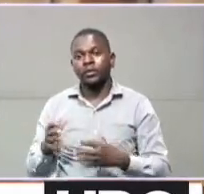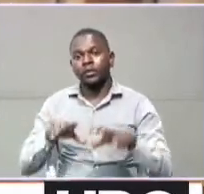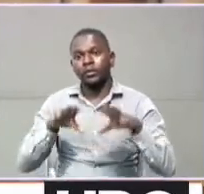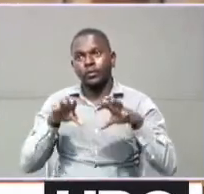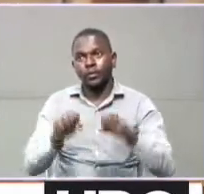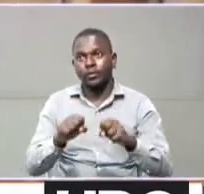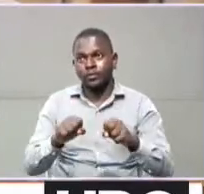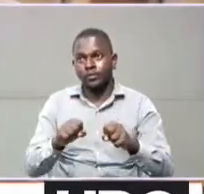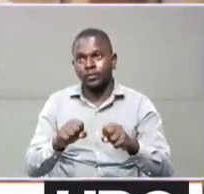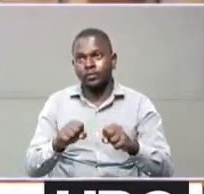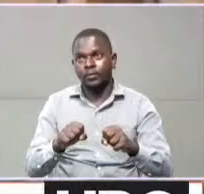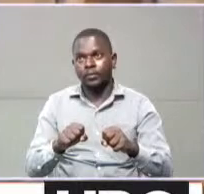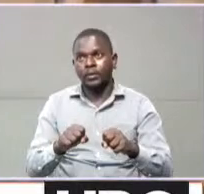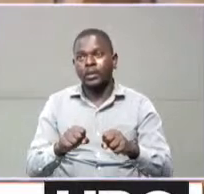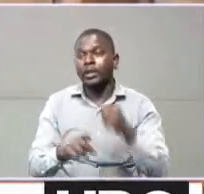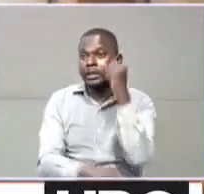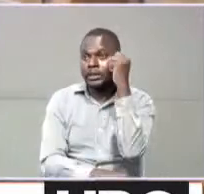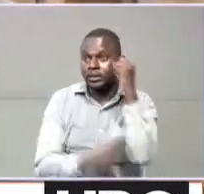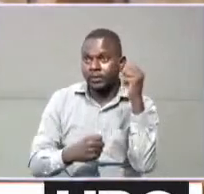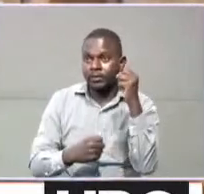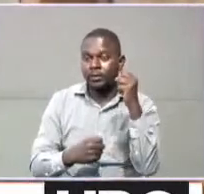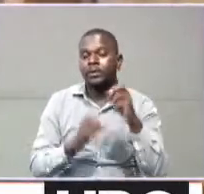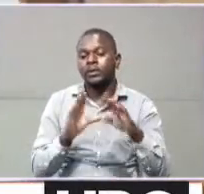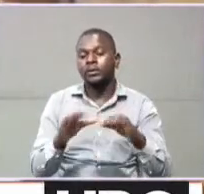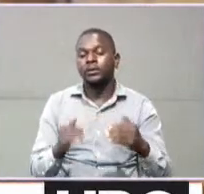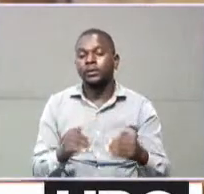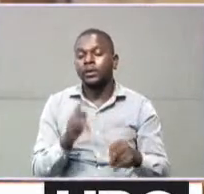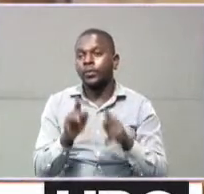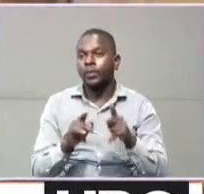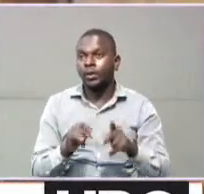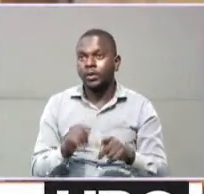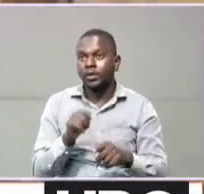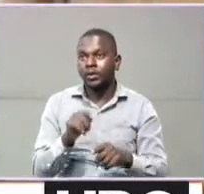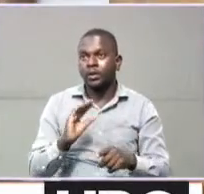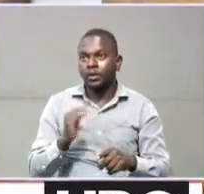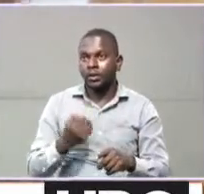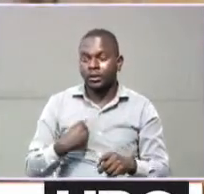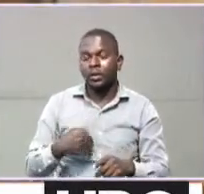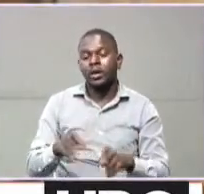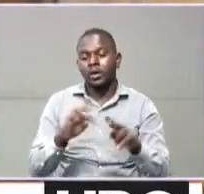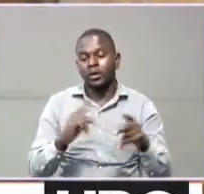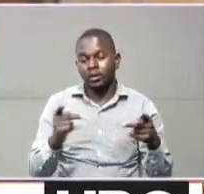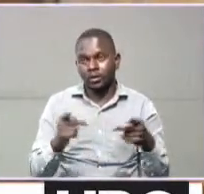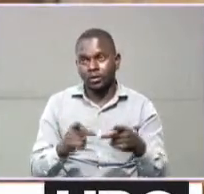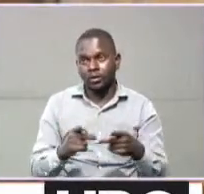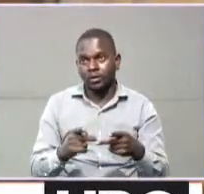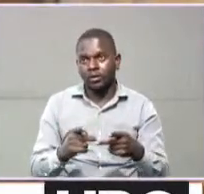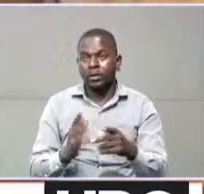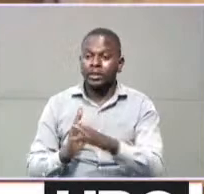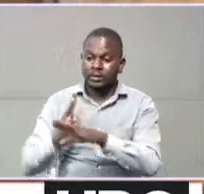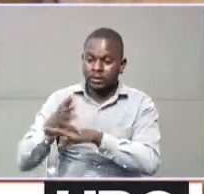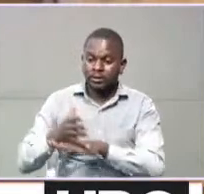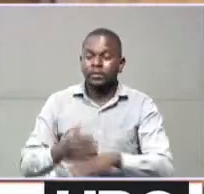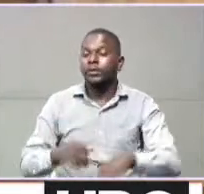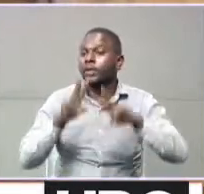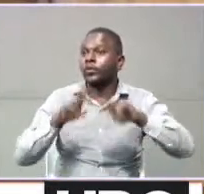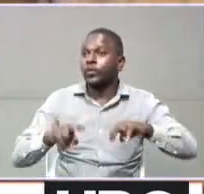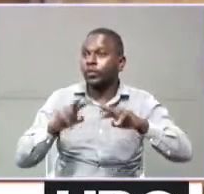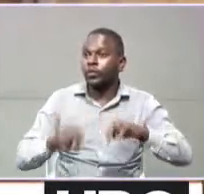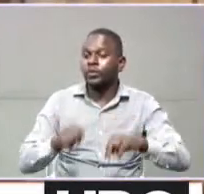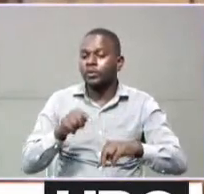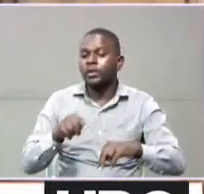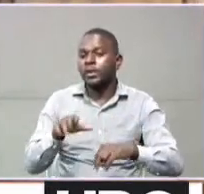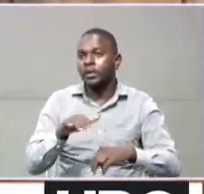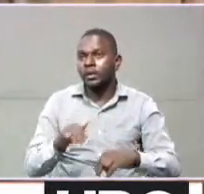again by these bandits and the people from our place are in this wrong way looking for those animals